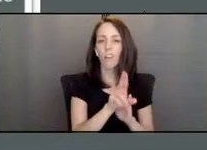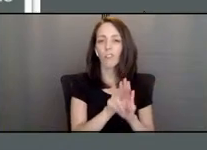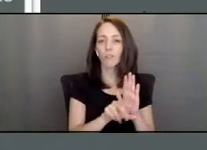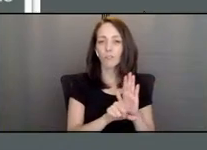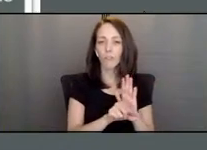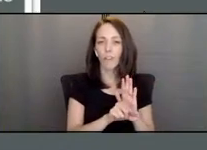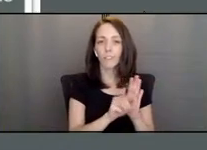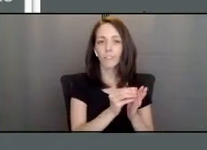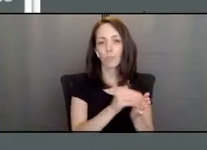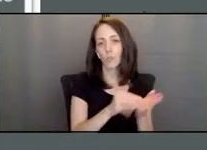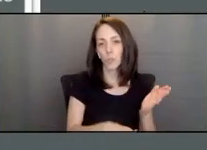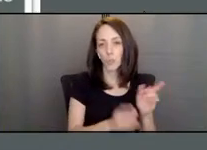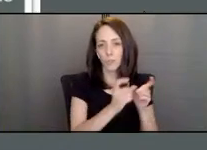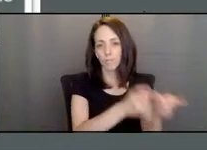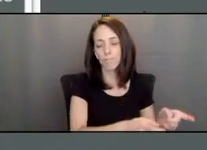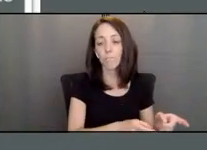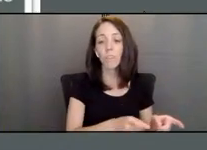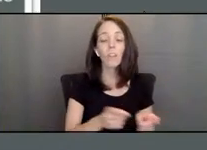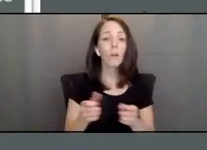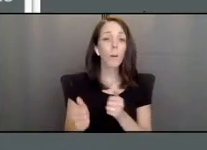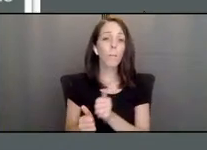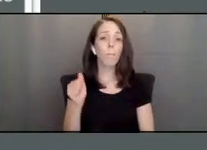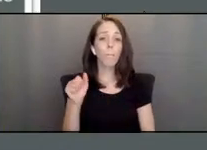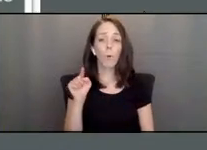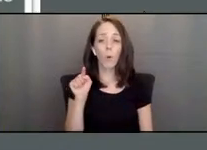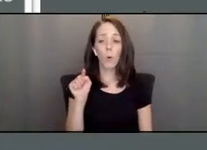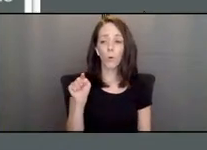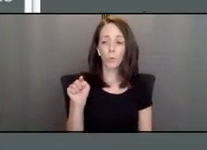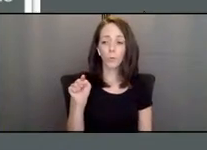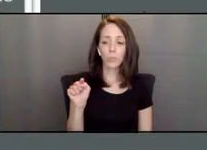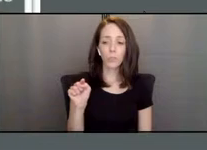vast majority of those of